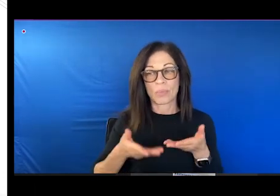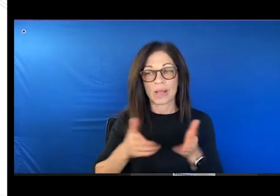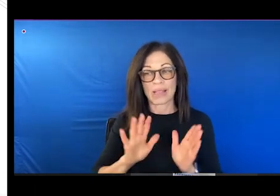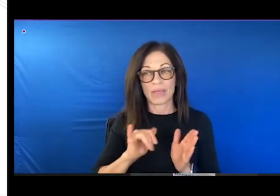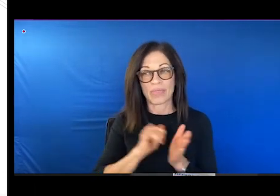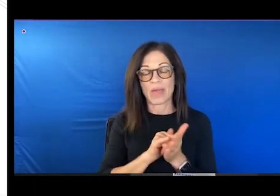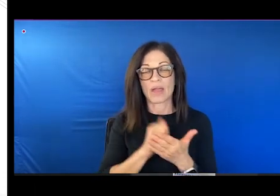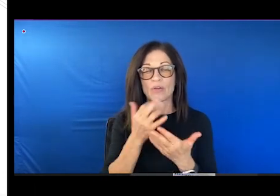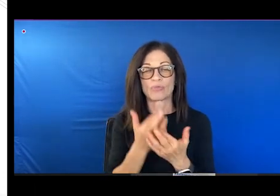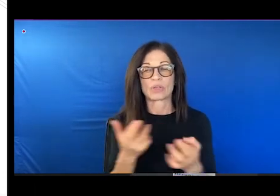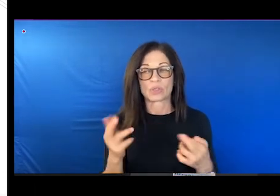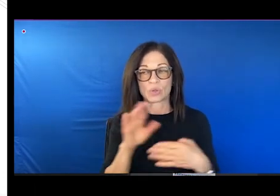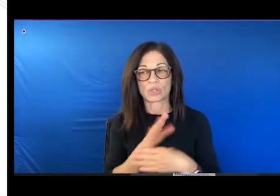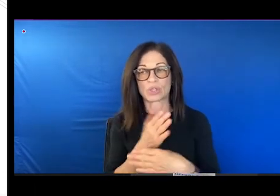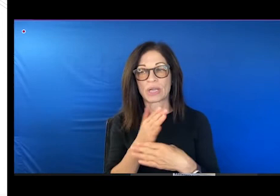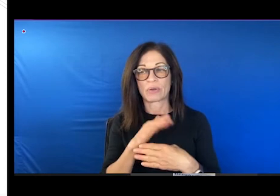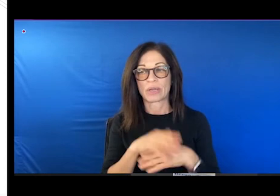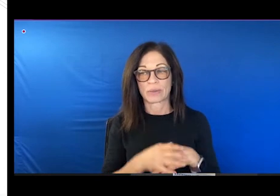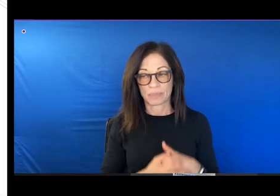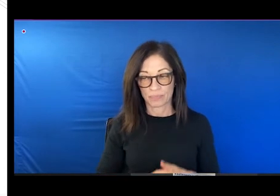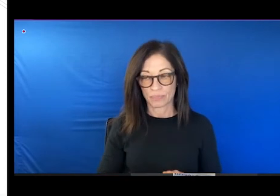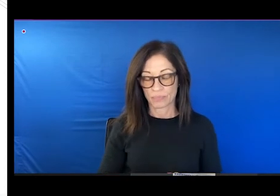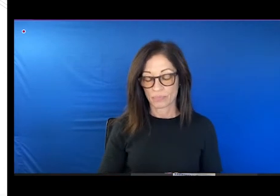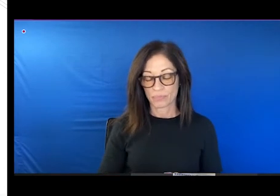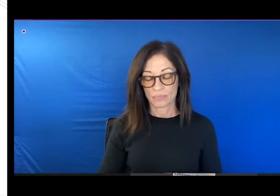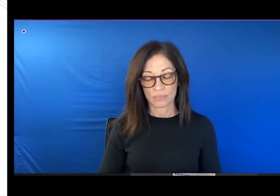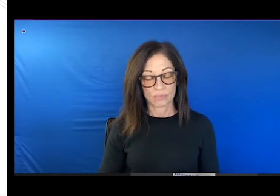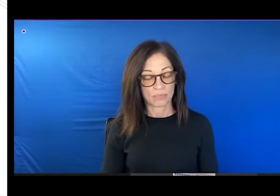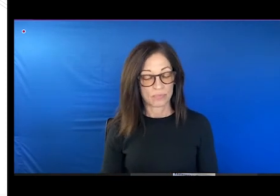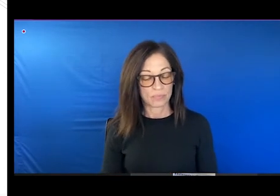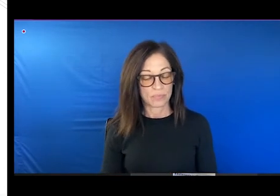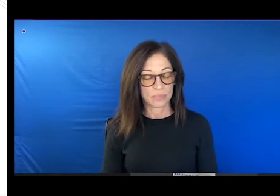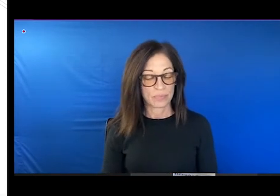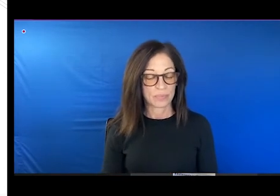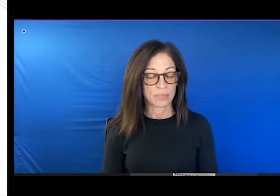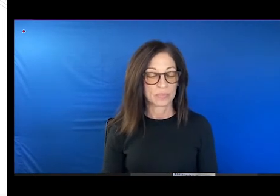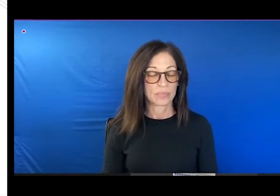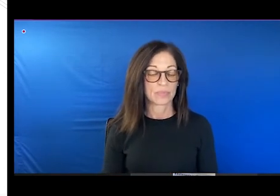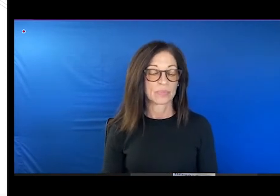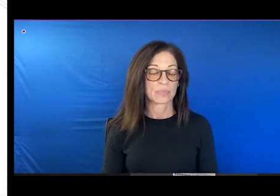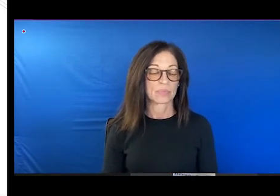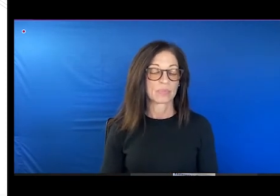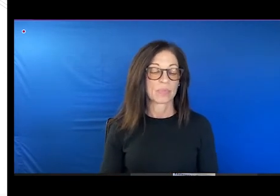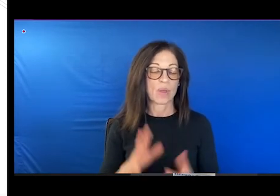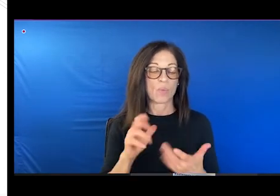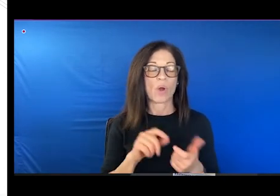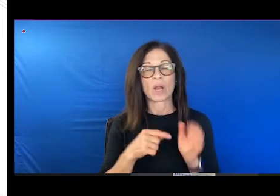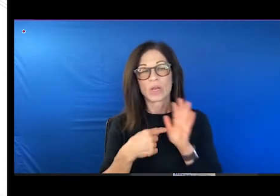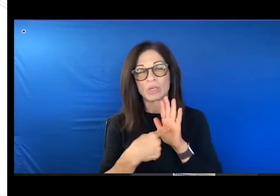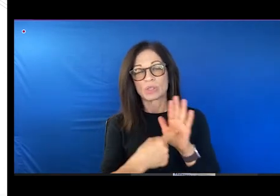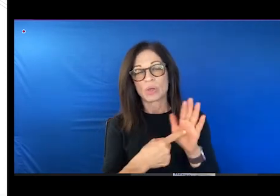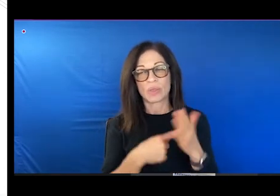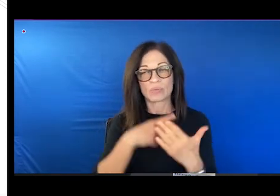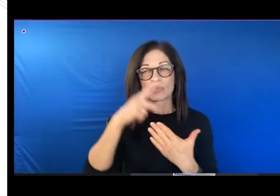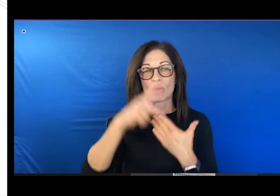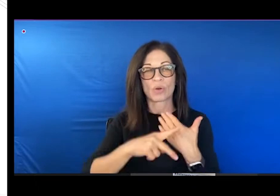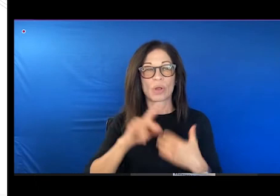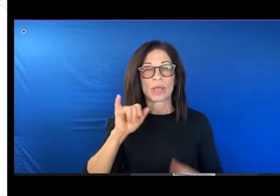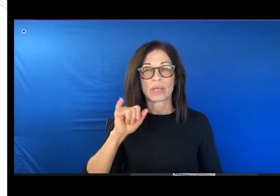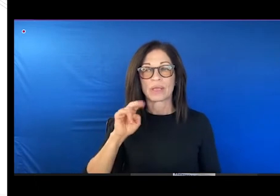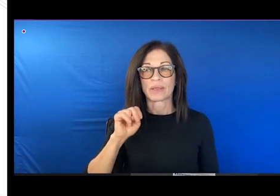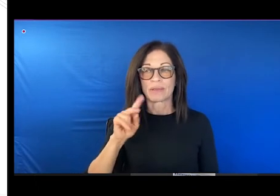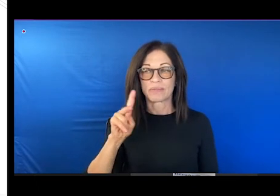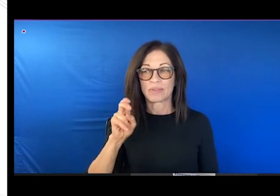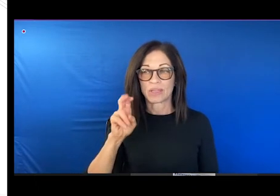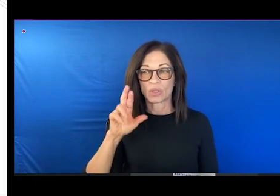program allows that resource sharing. So I wanted to draw your attention to the program inventory because I